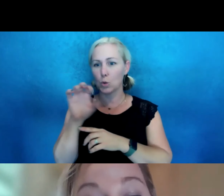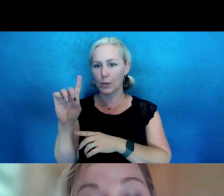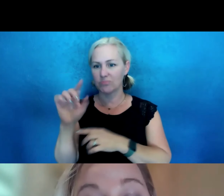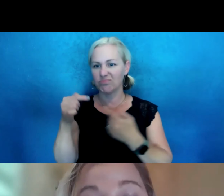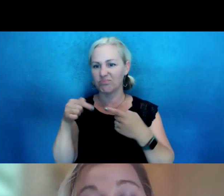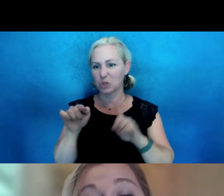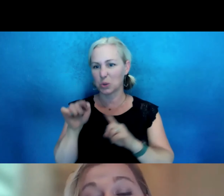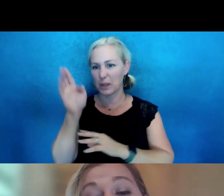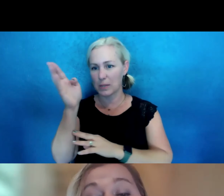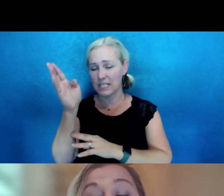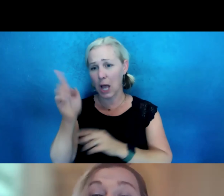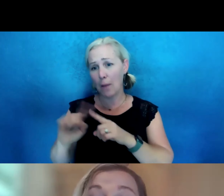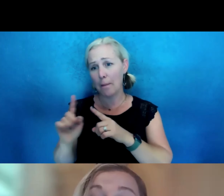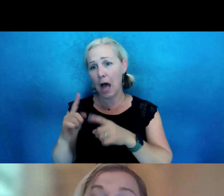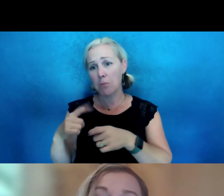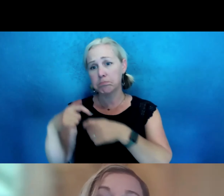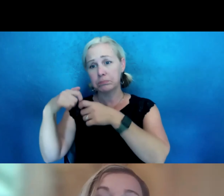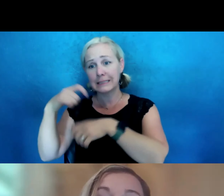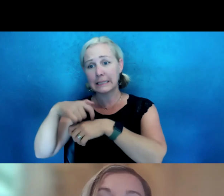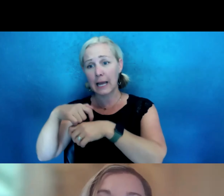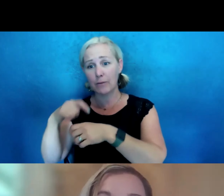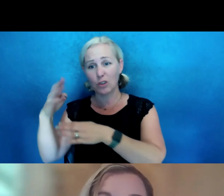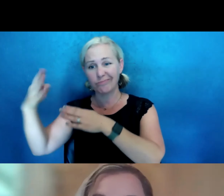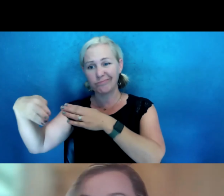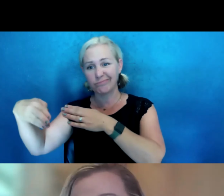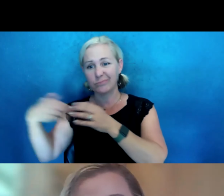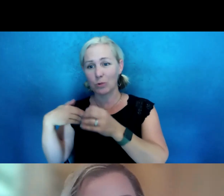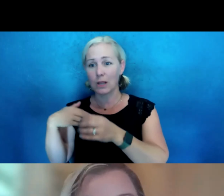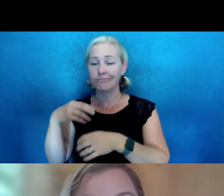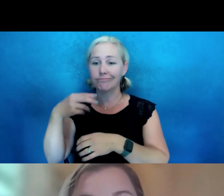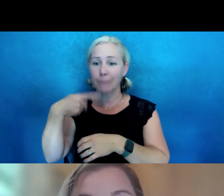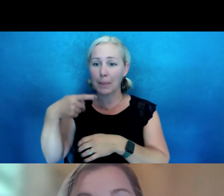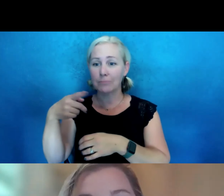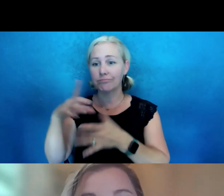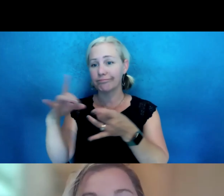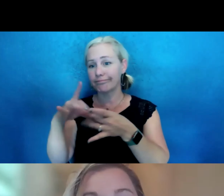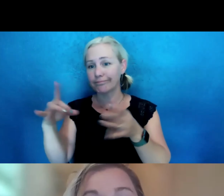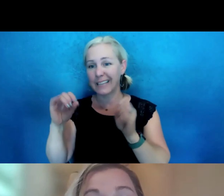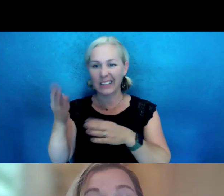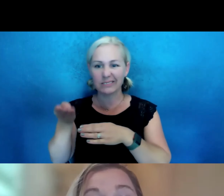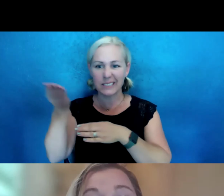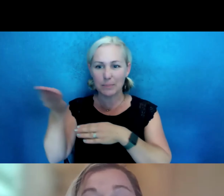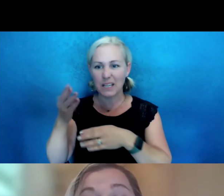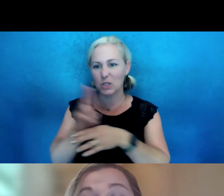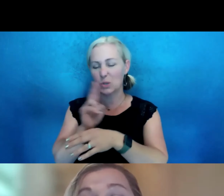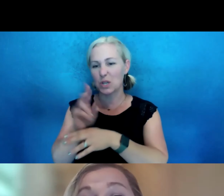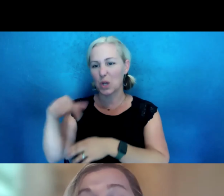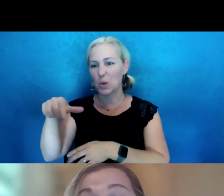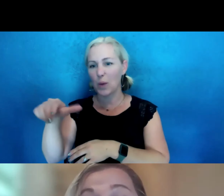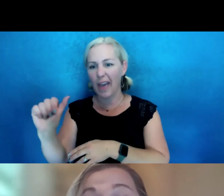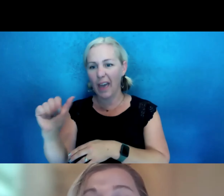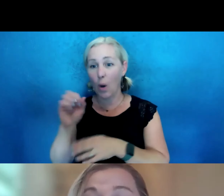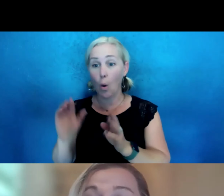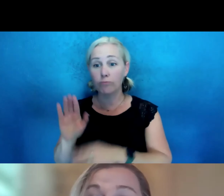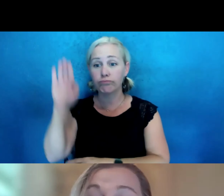are saving time at the end of the webinar for public comment. You can submit comments at any time using the Q&A feature or select the raise